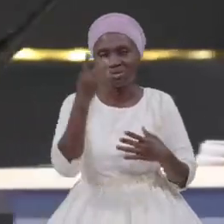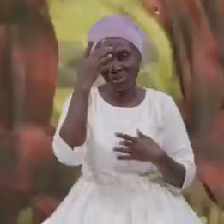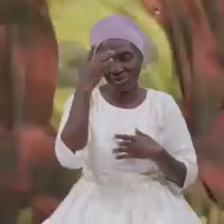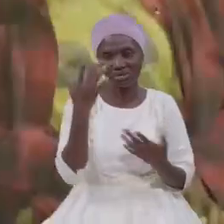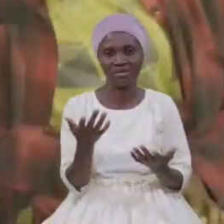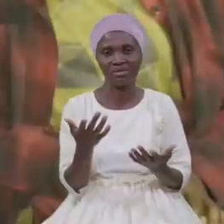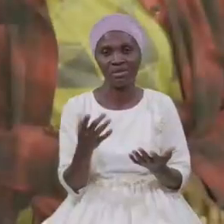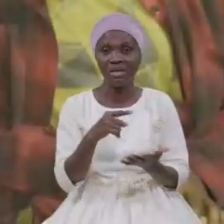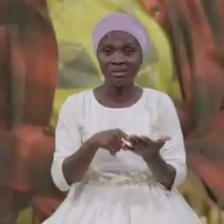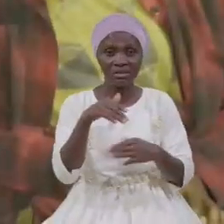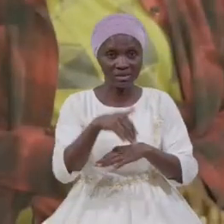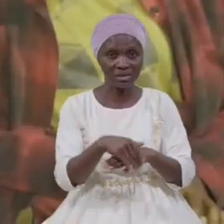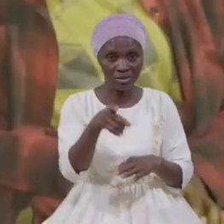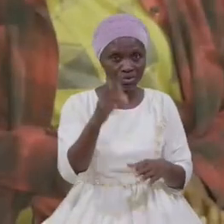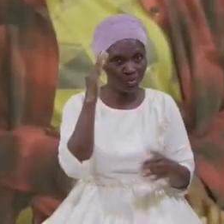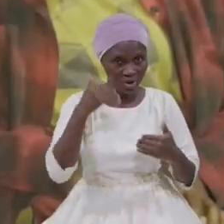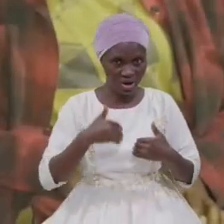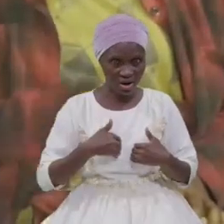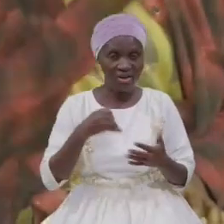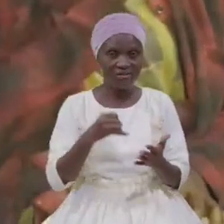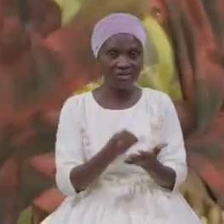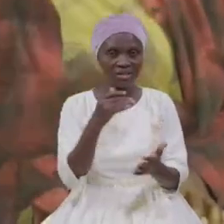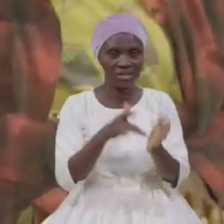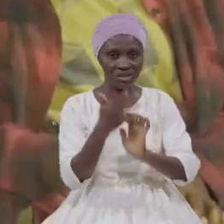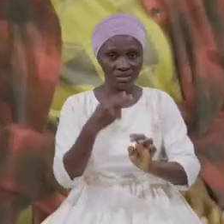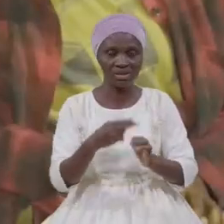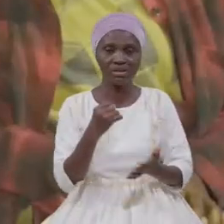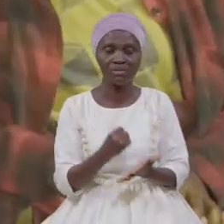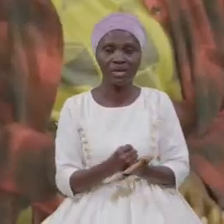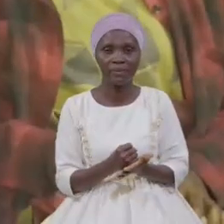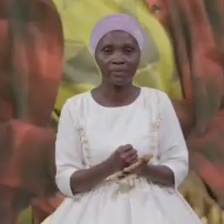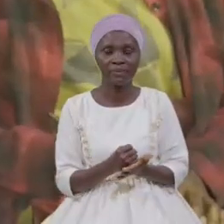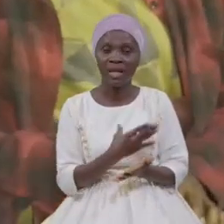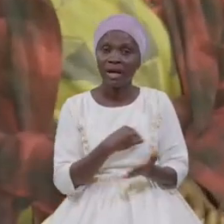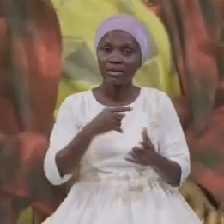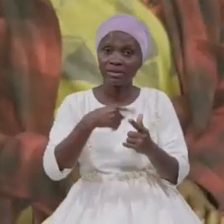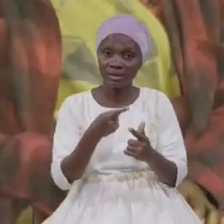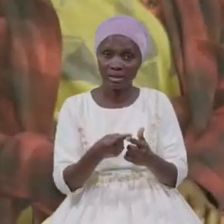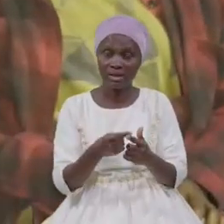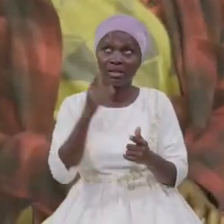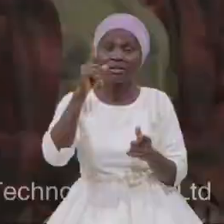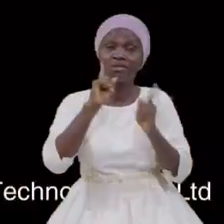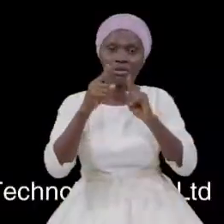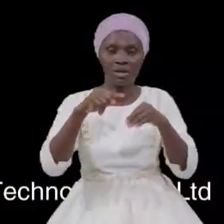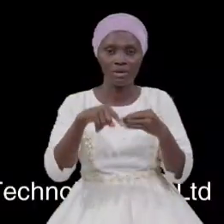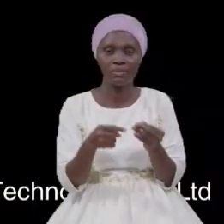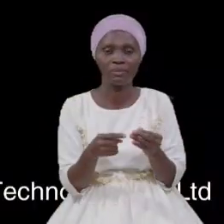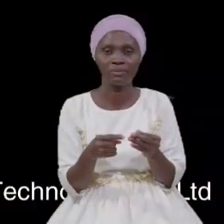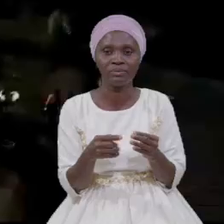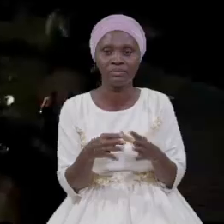it. And then it talks about the third thing,